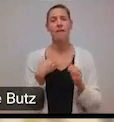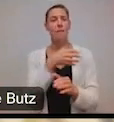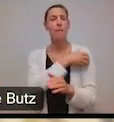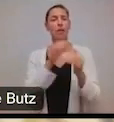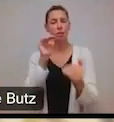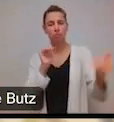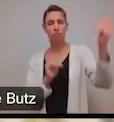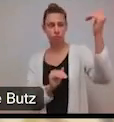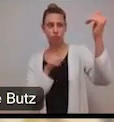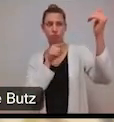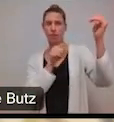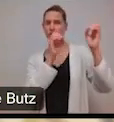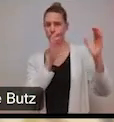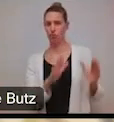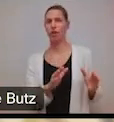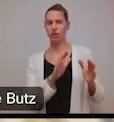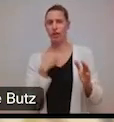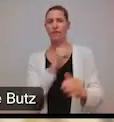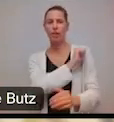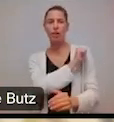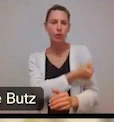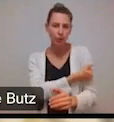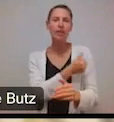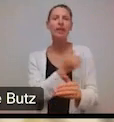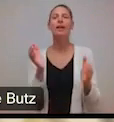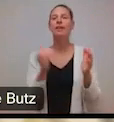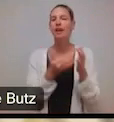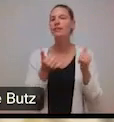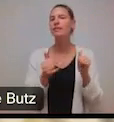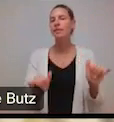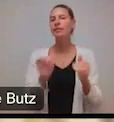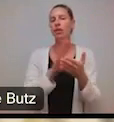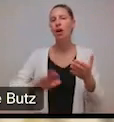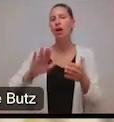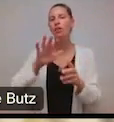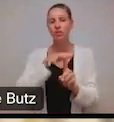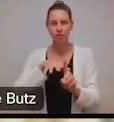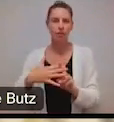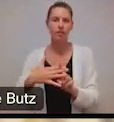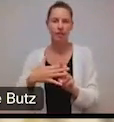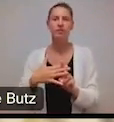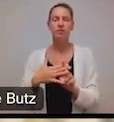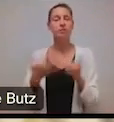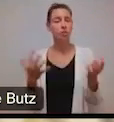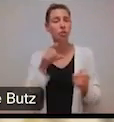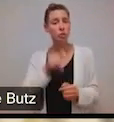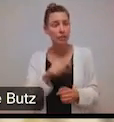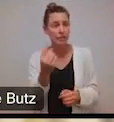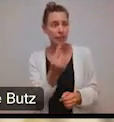context of college. In this case, you definitely need something from them because you need the